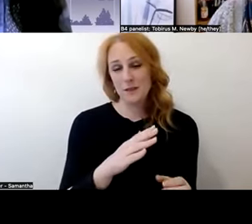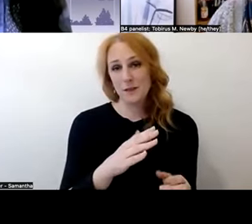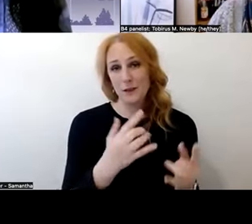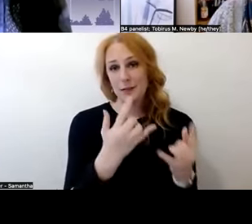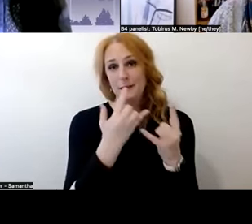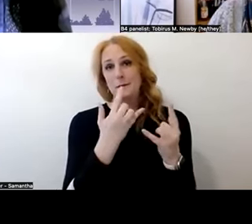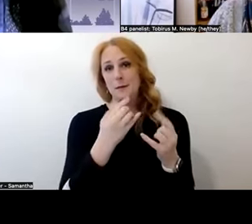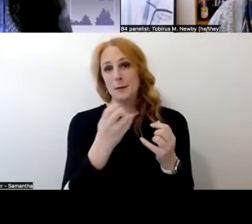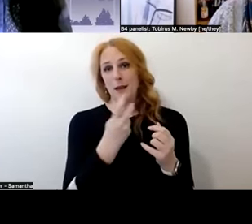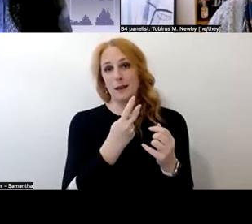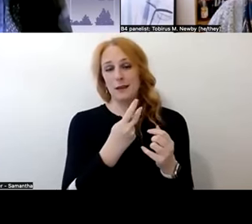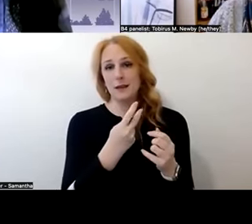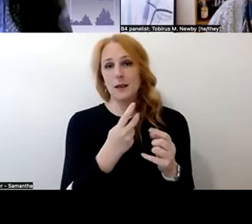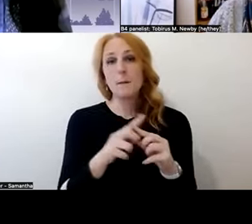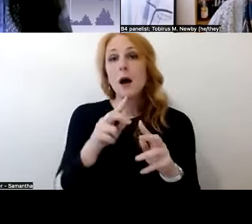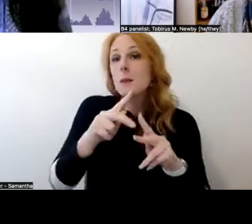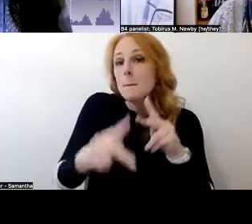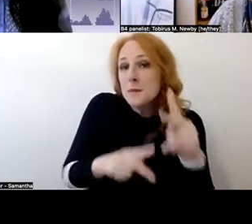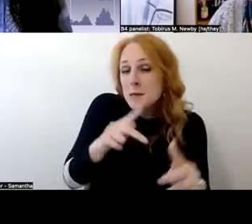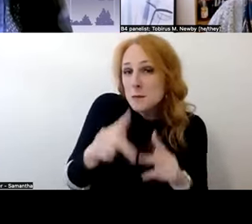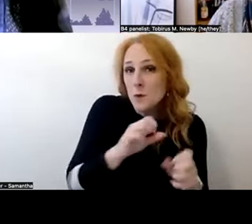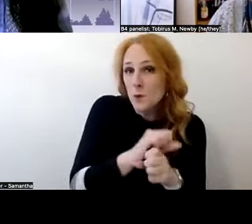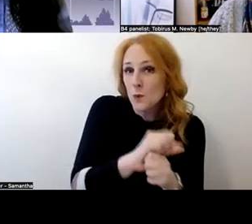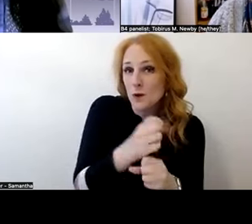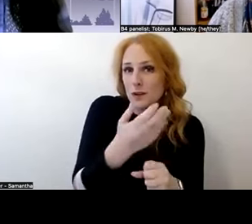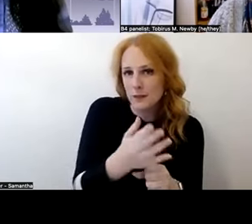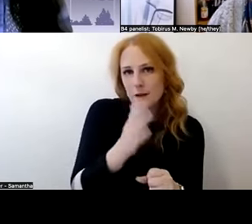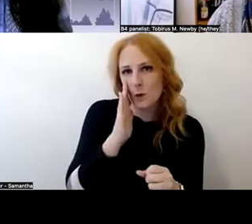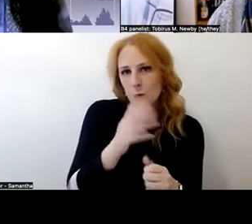work do love me in this